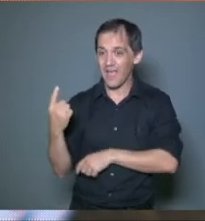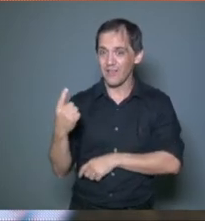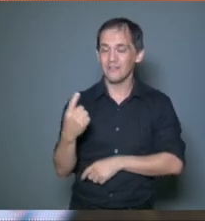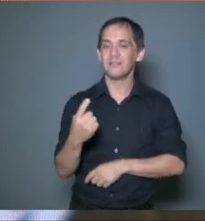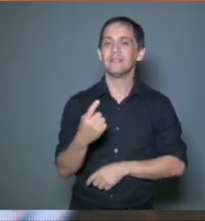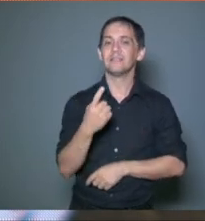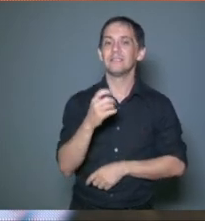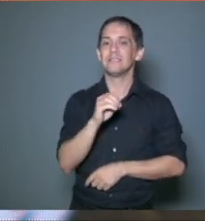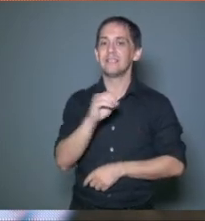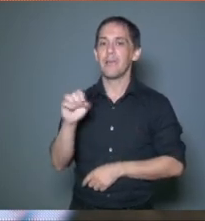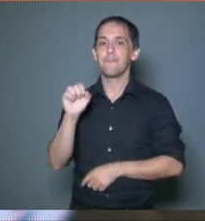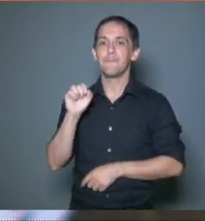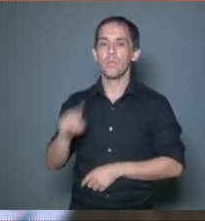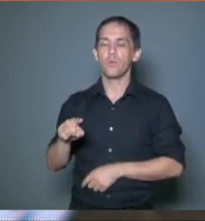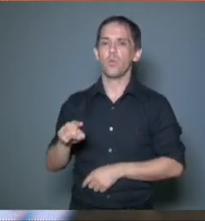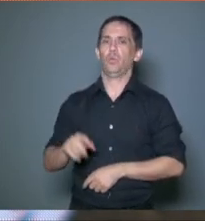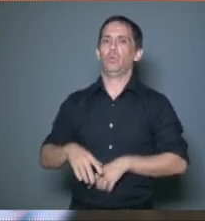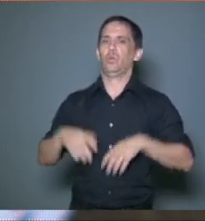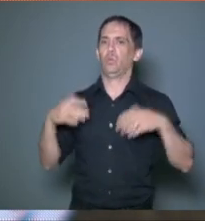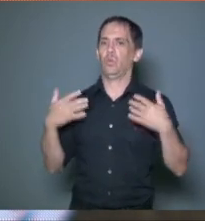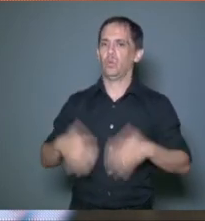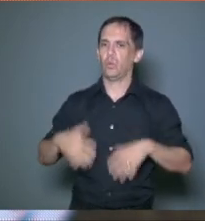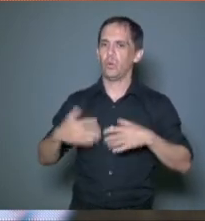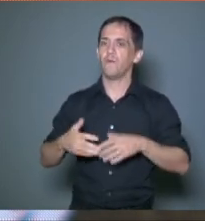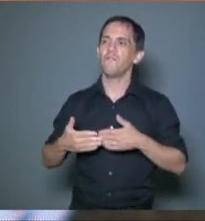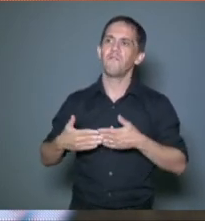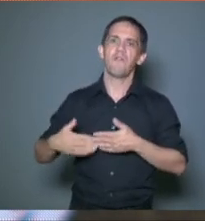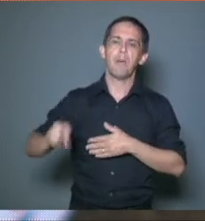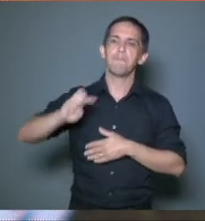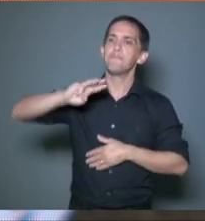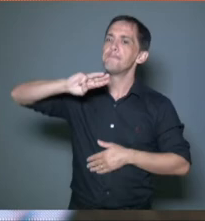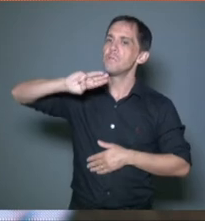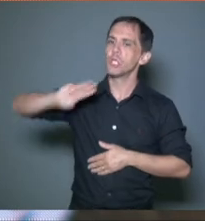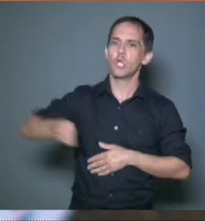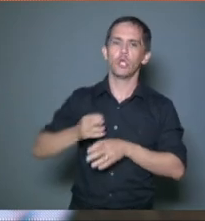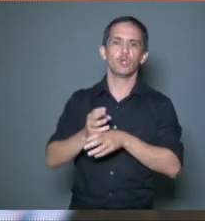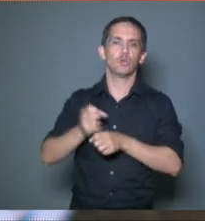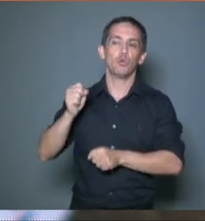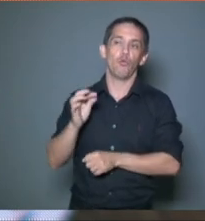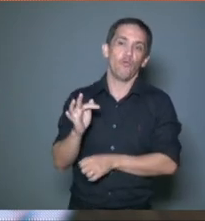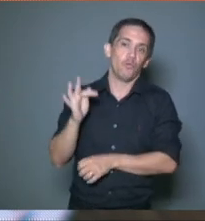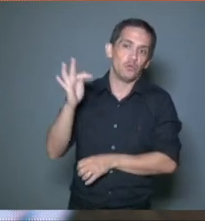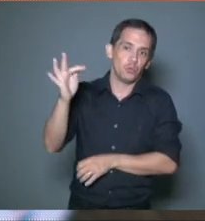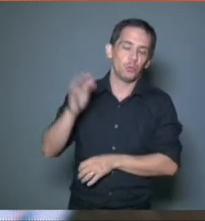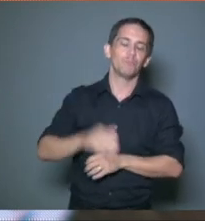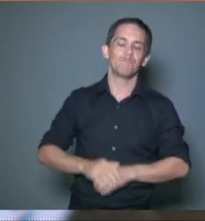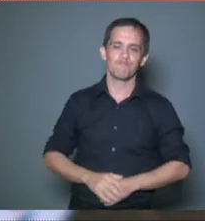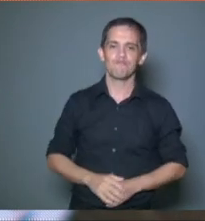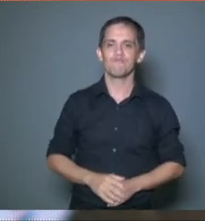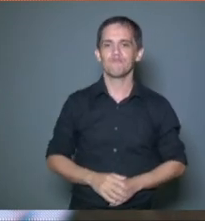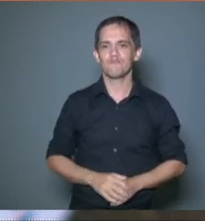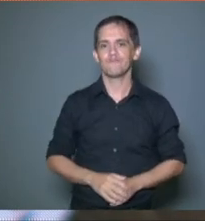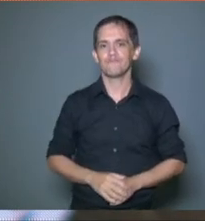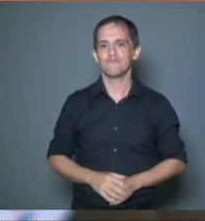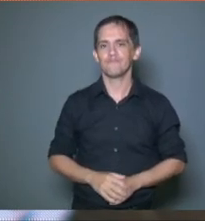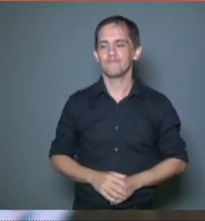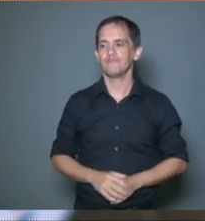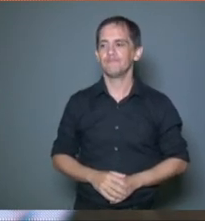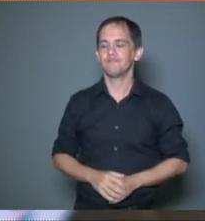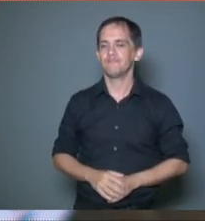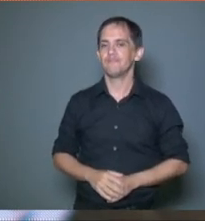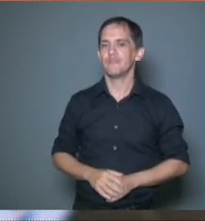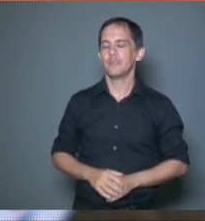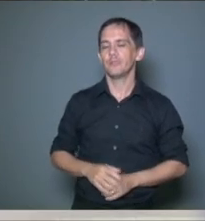cattle business can get to 500, 600 million of revenue over the next few years. And that might be